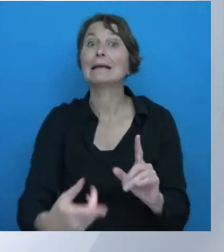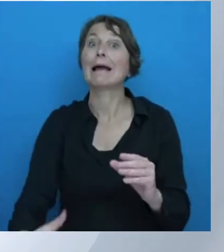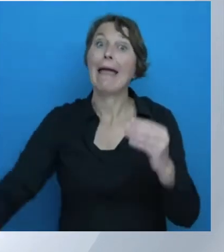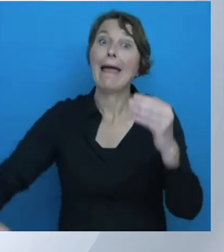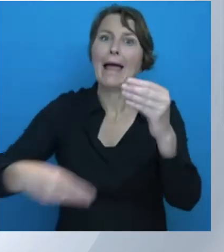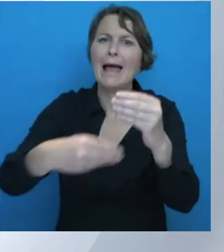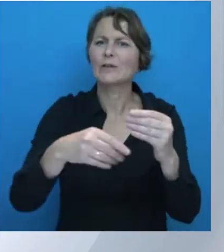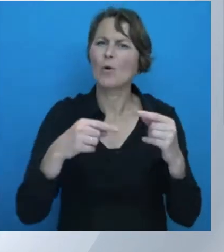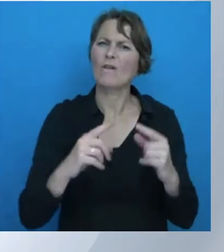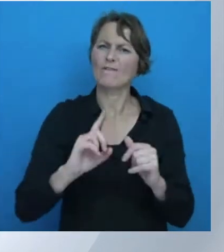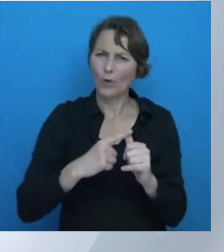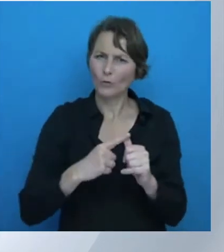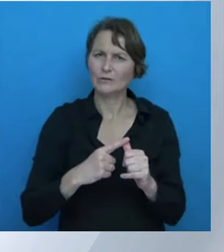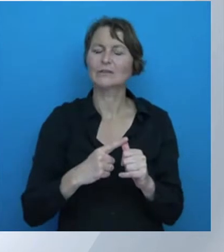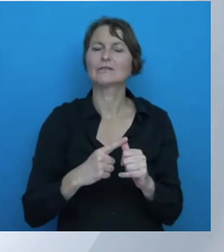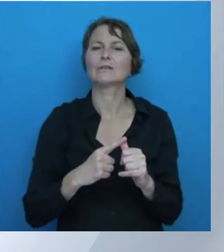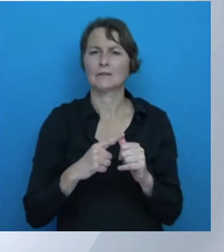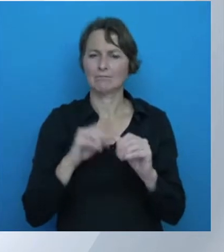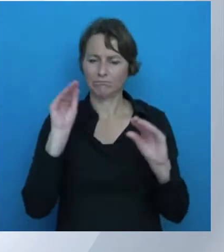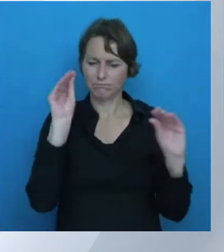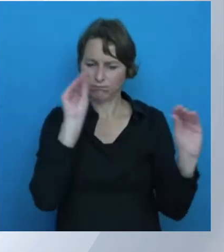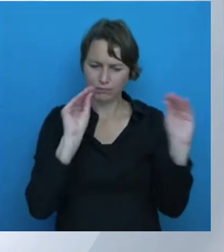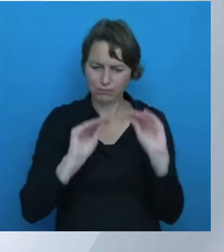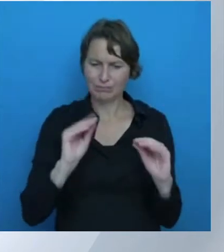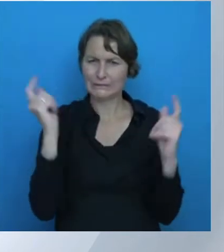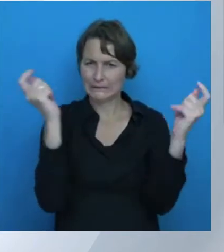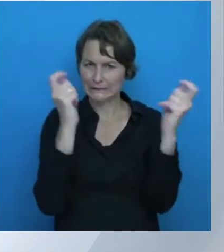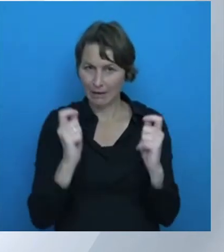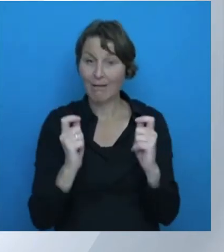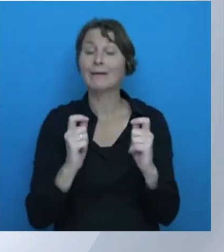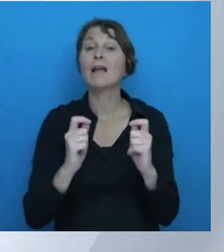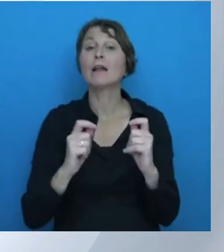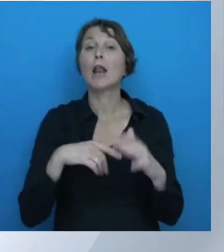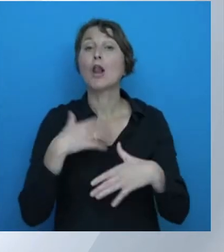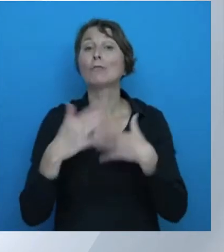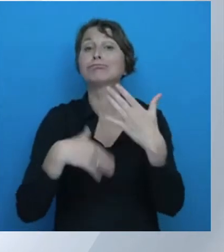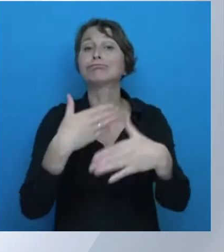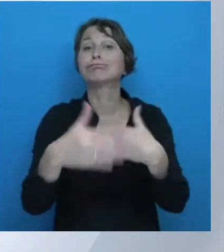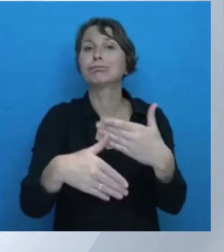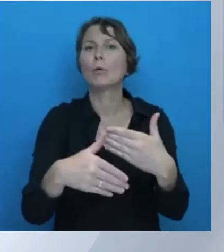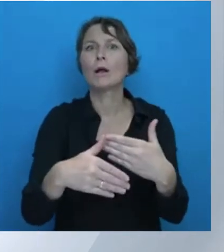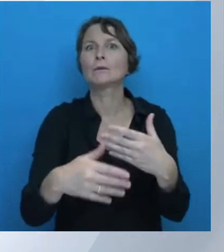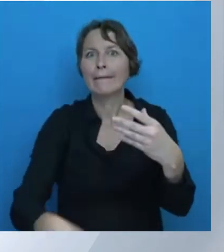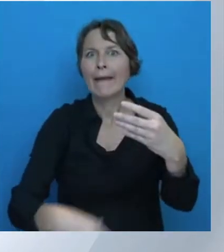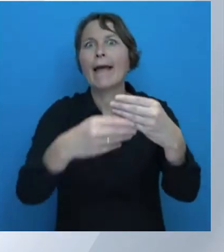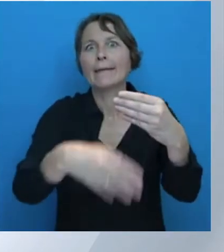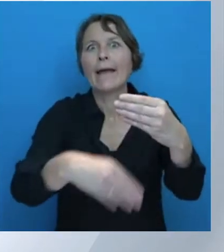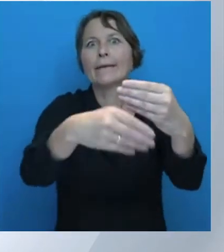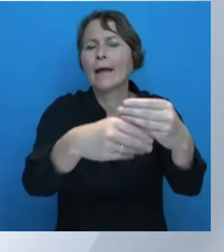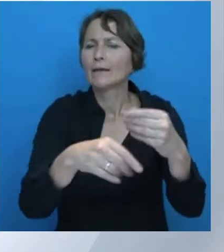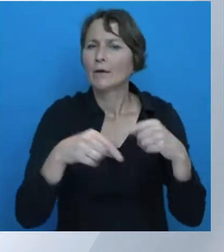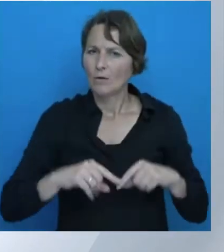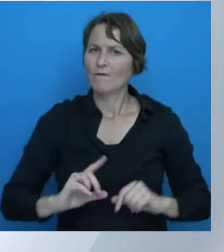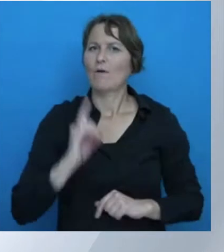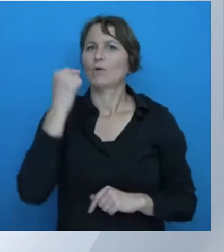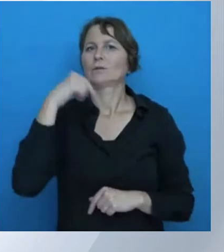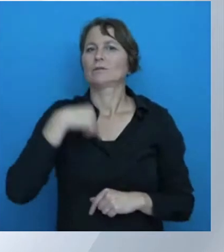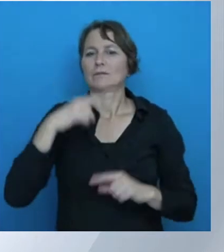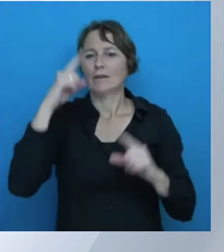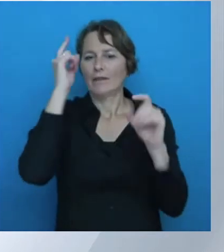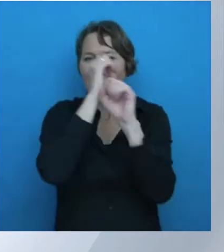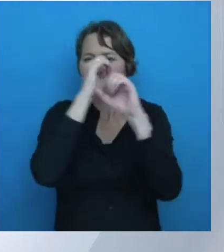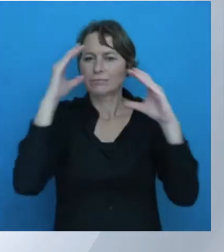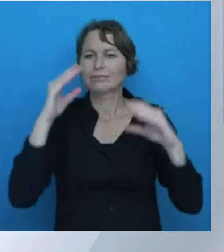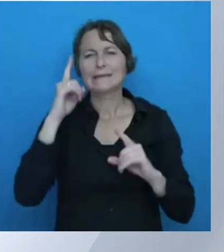you'll see here, add accessibility into every step of your process, into UX research, UX design, into